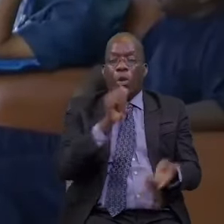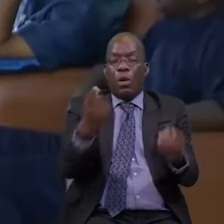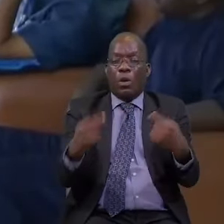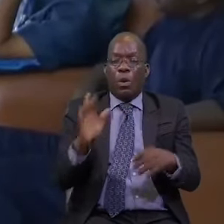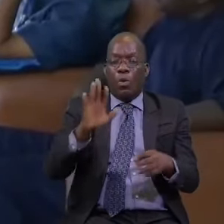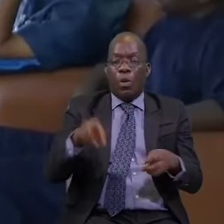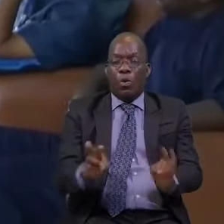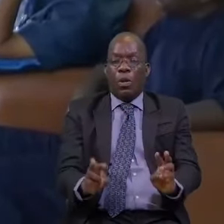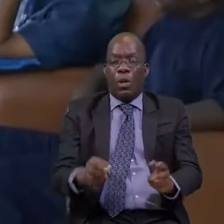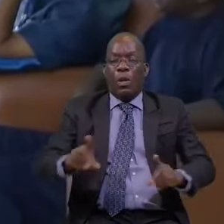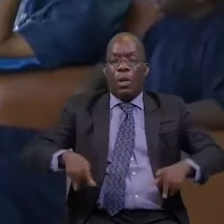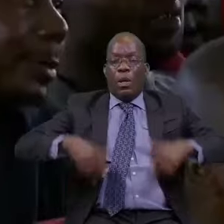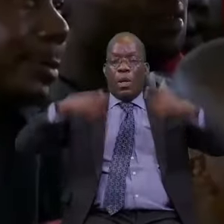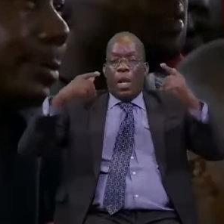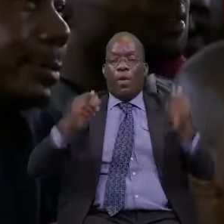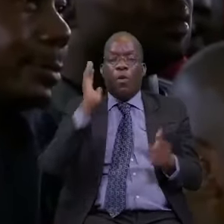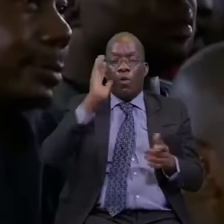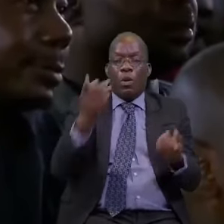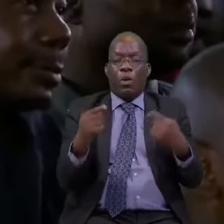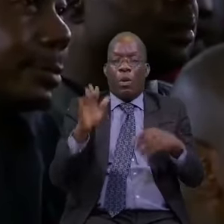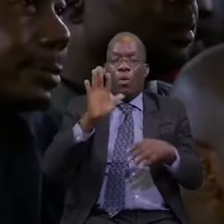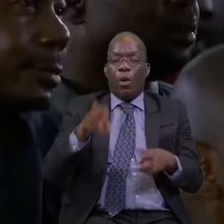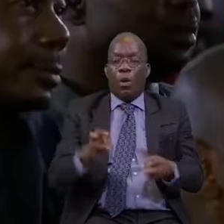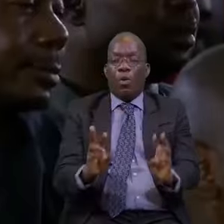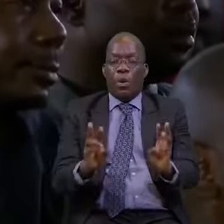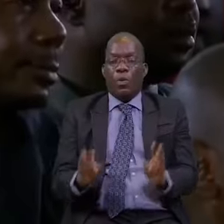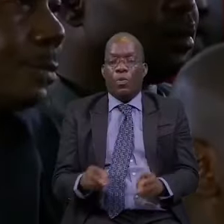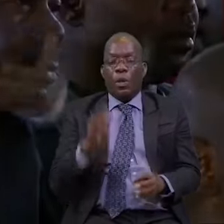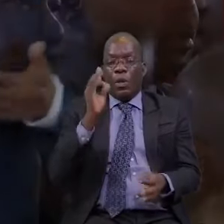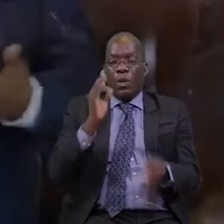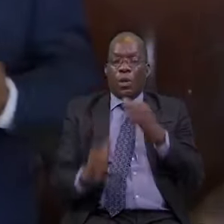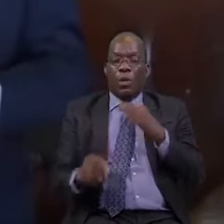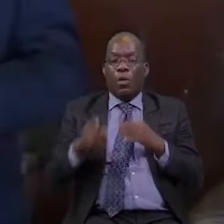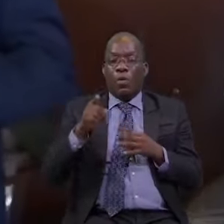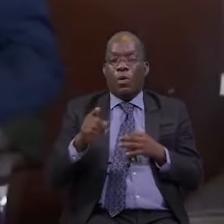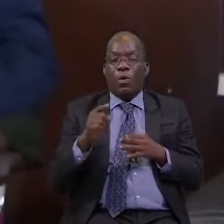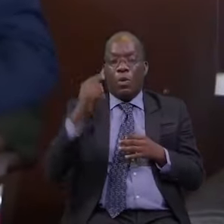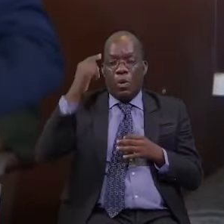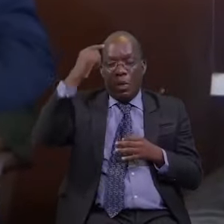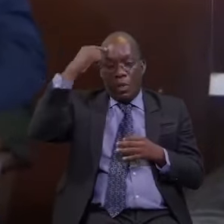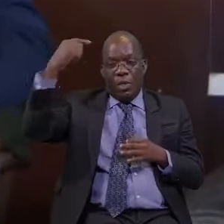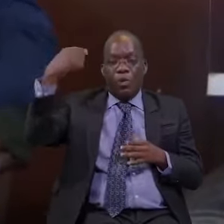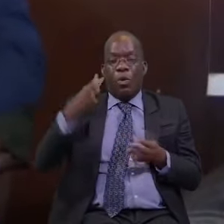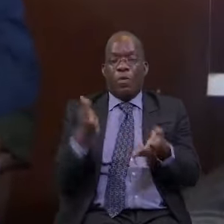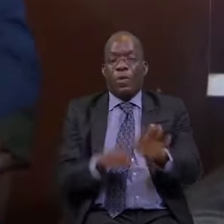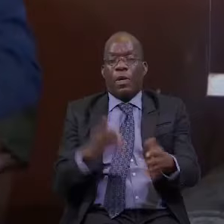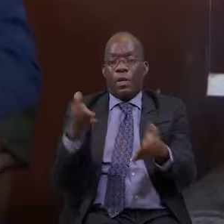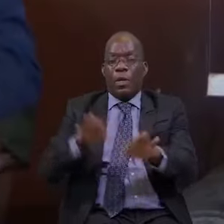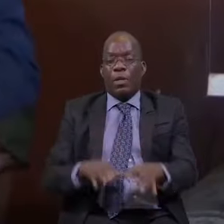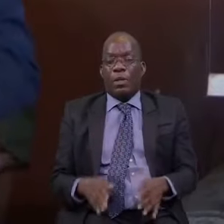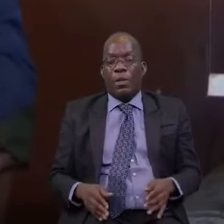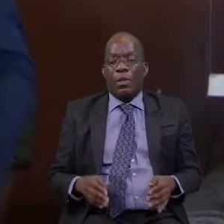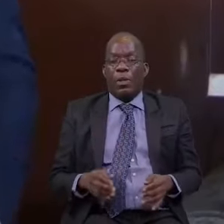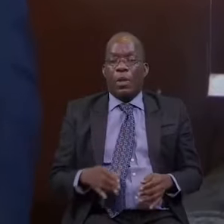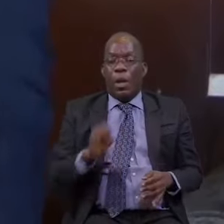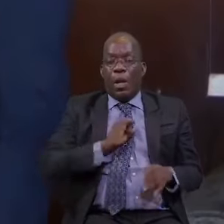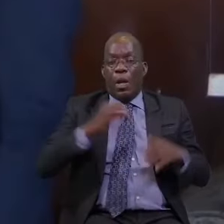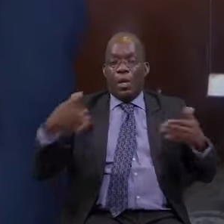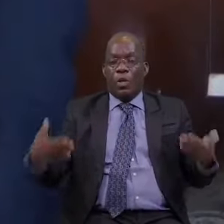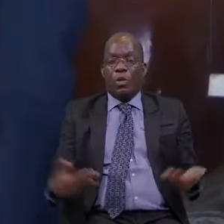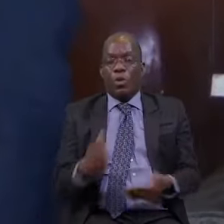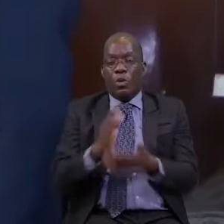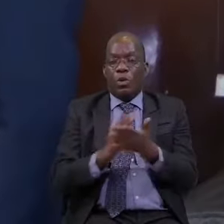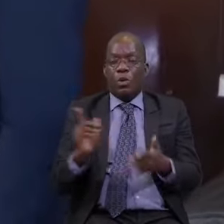Life will come your way. And if you have been dreaming about death, death, I'm introducing somebody to you who